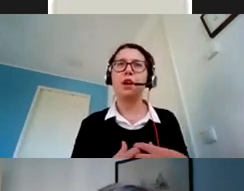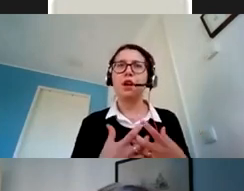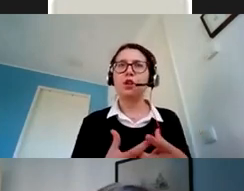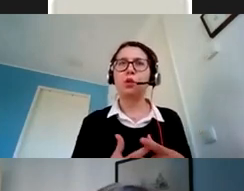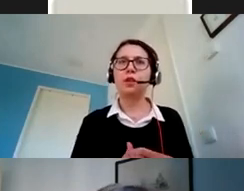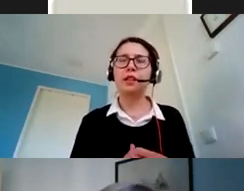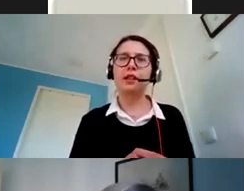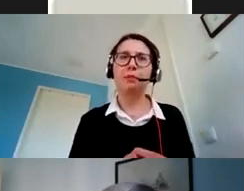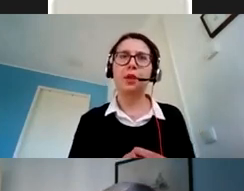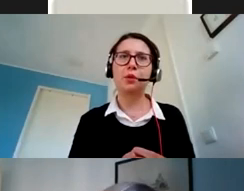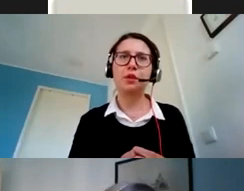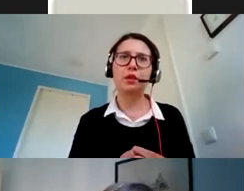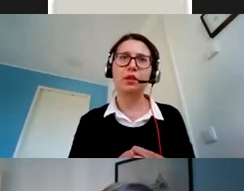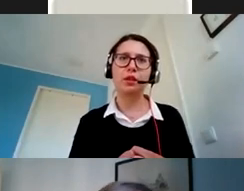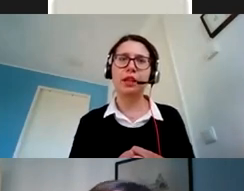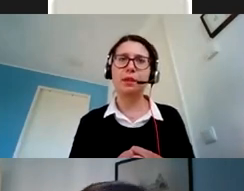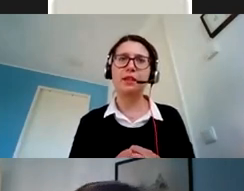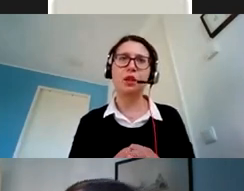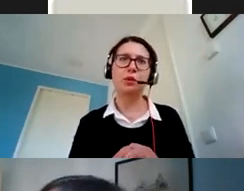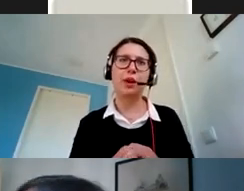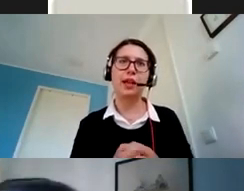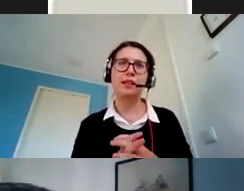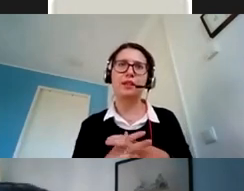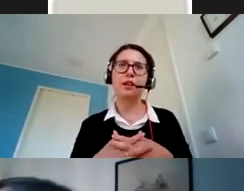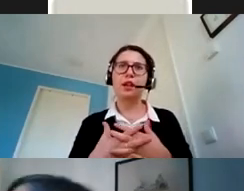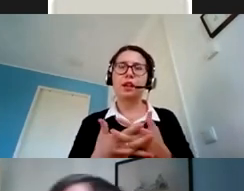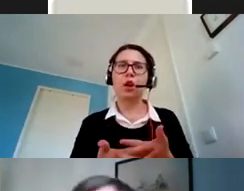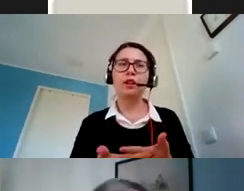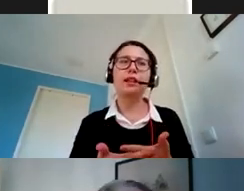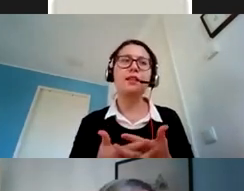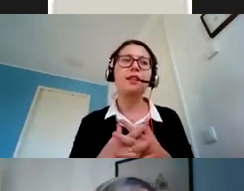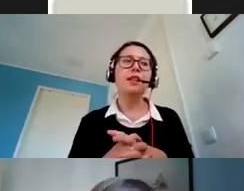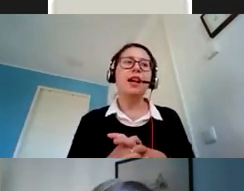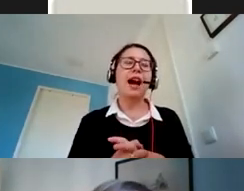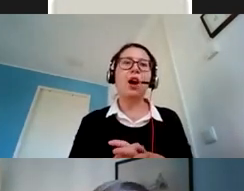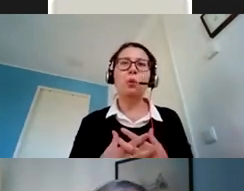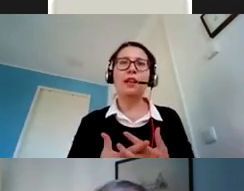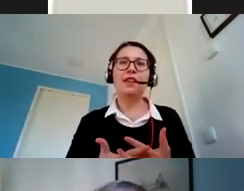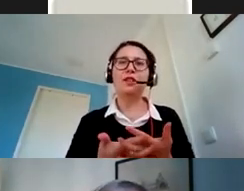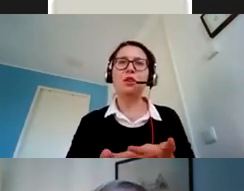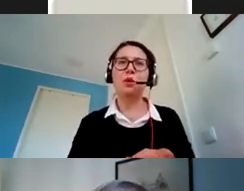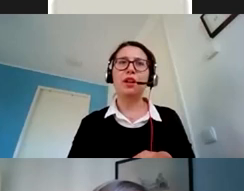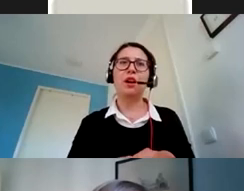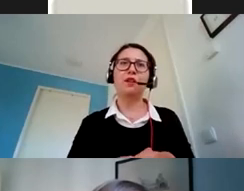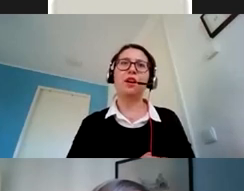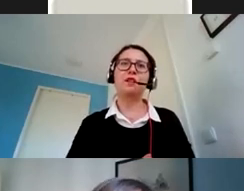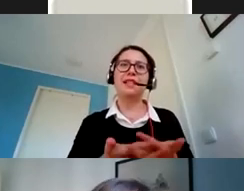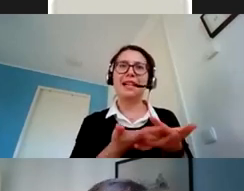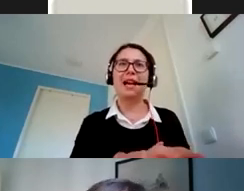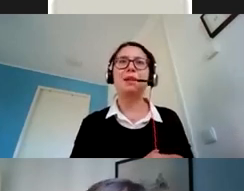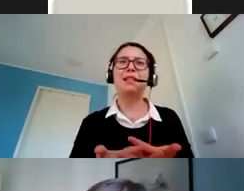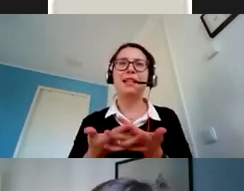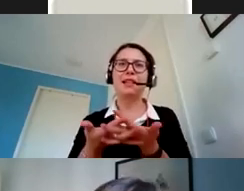of tools that can be used in the business and human rights context. I hope that thanks to the work of